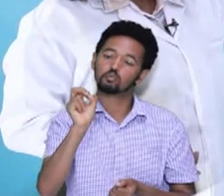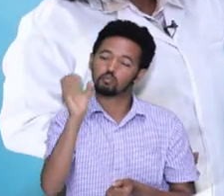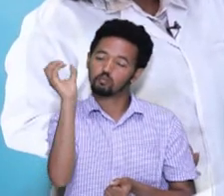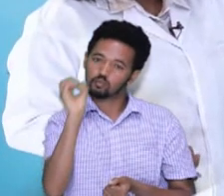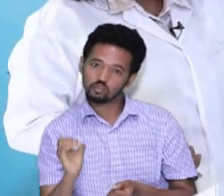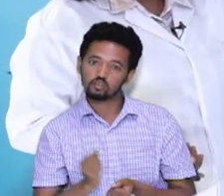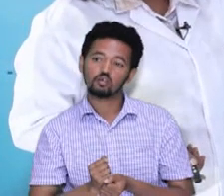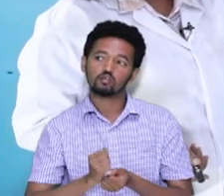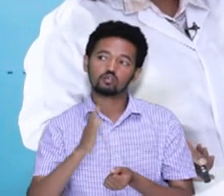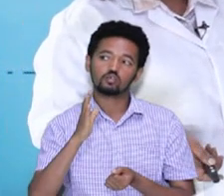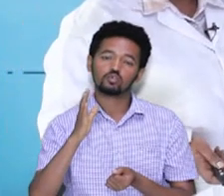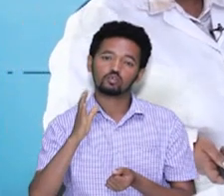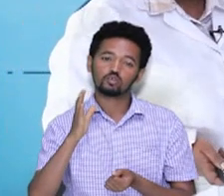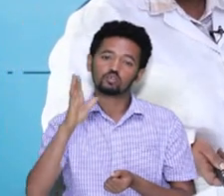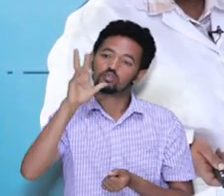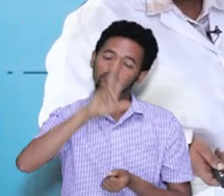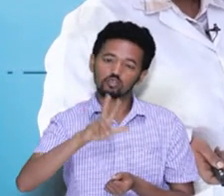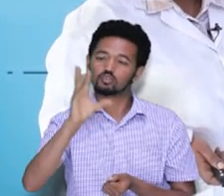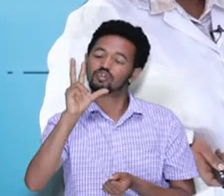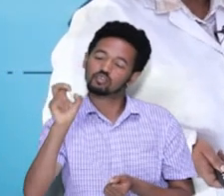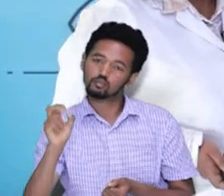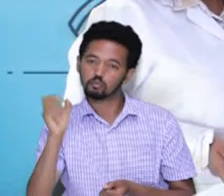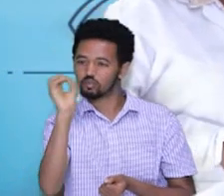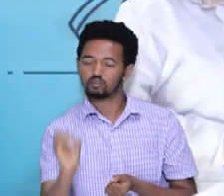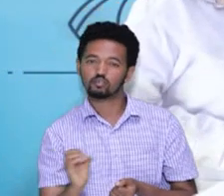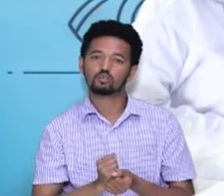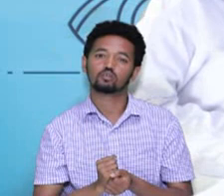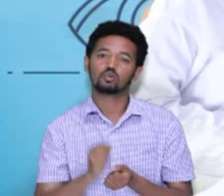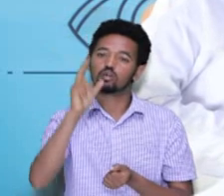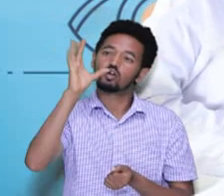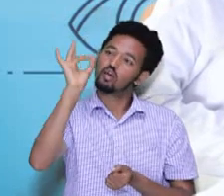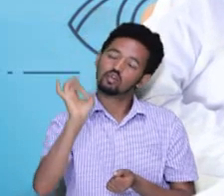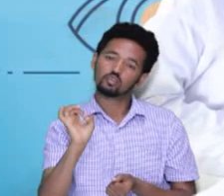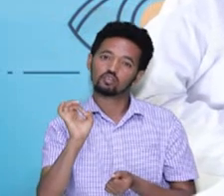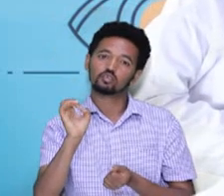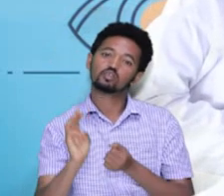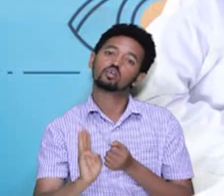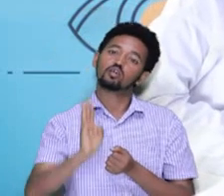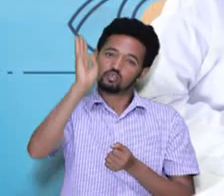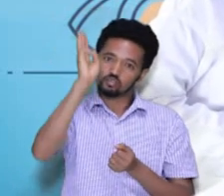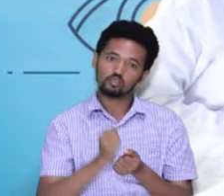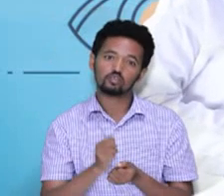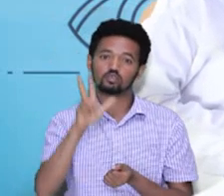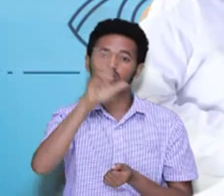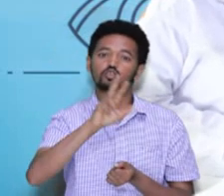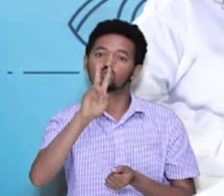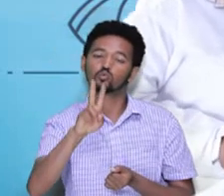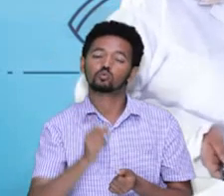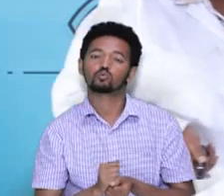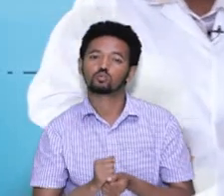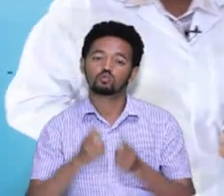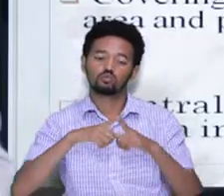and 50 degrees to 30 minutes south, and 8 degrees east to 32 degrees